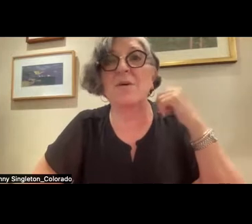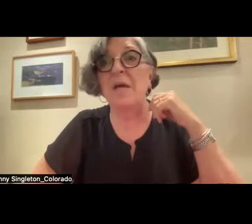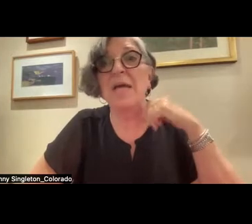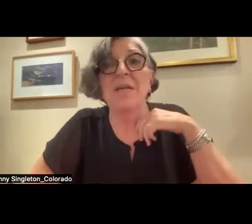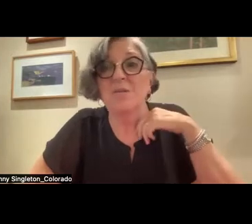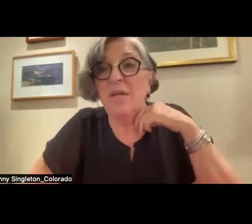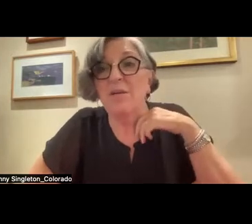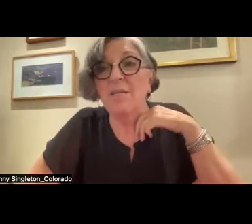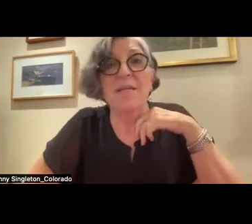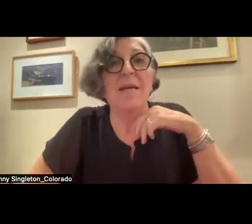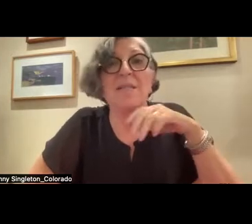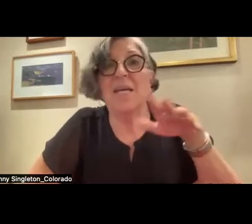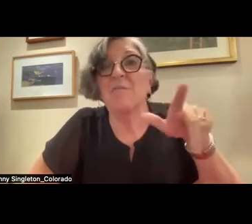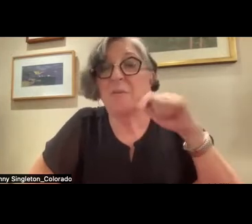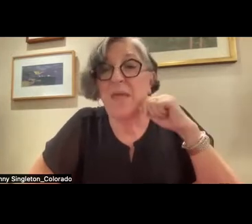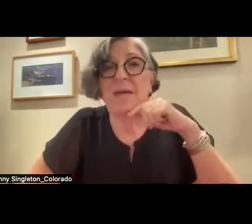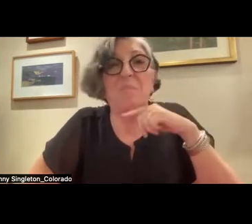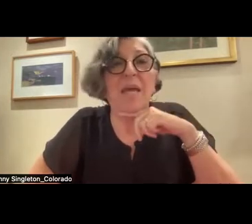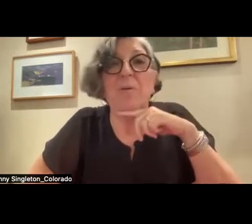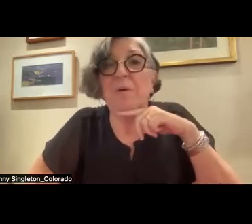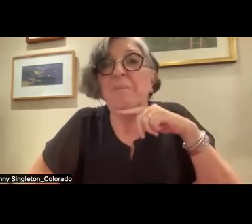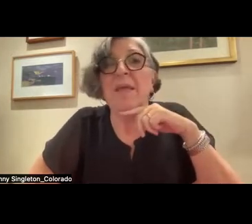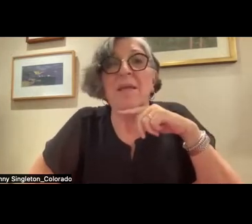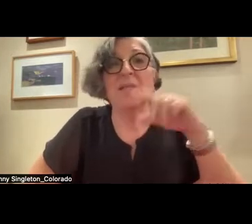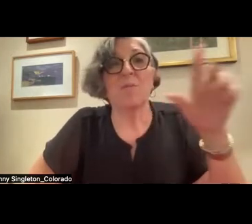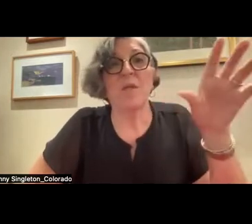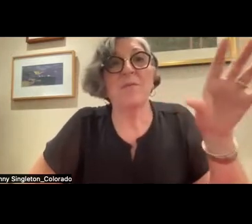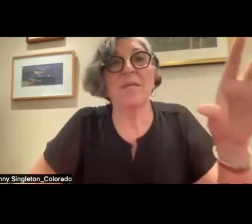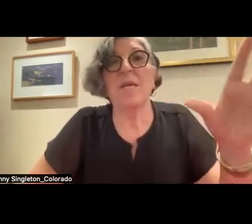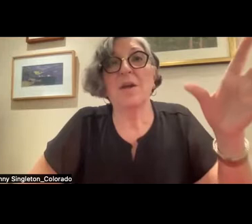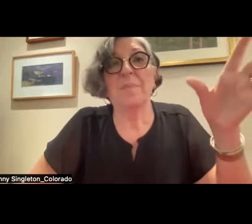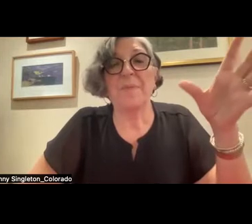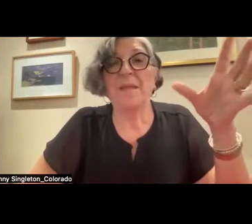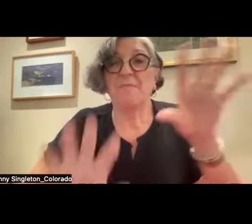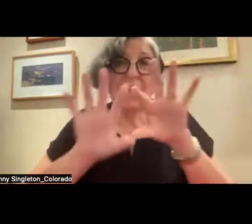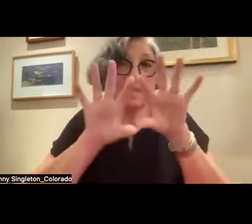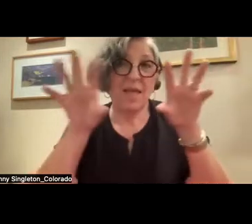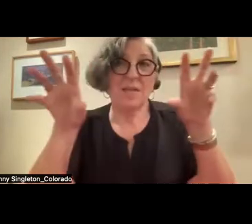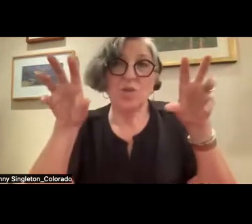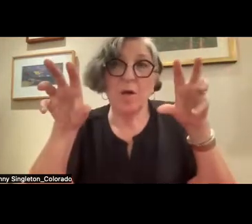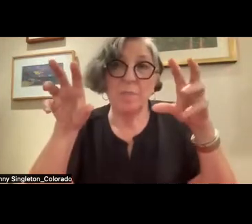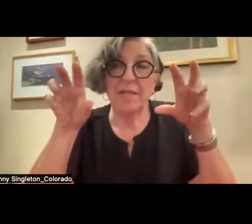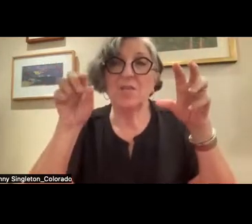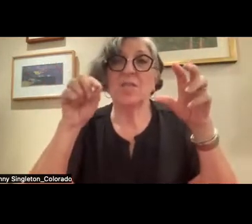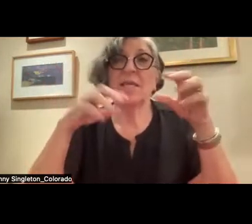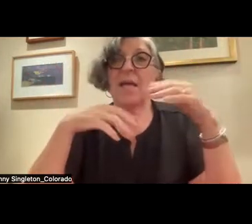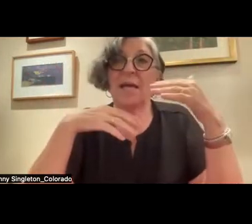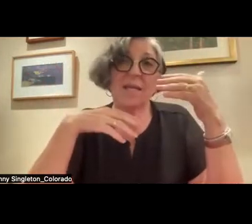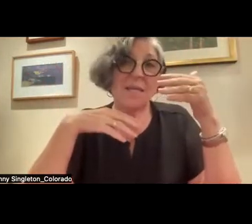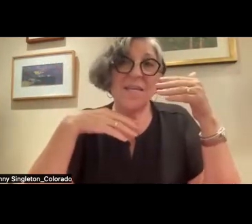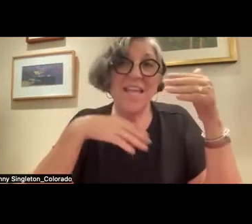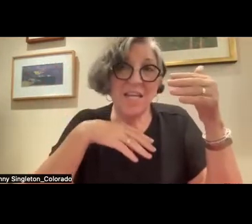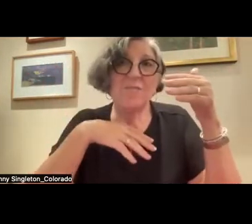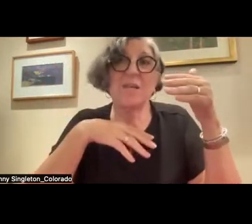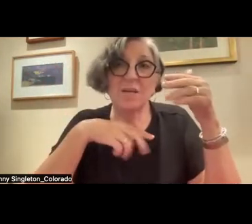processing. So here is data from that paper. And so what you see here, and in fact, they had two populations. They